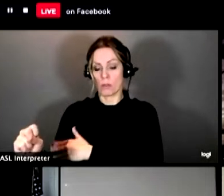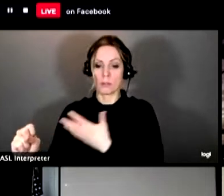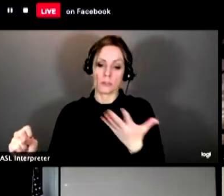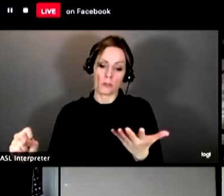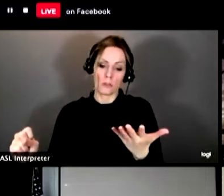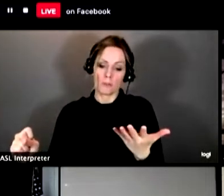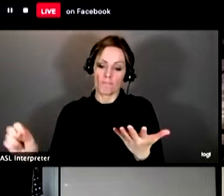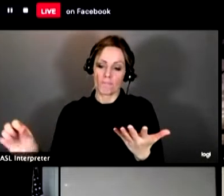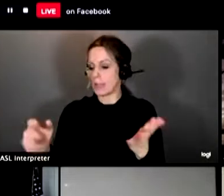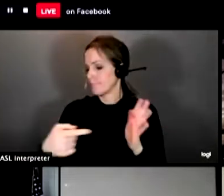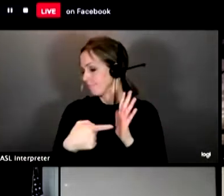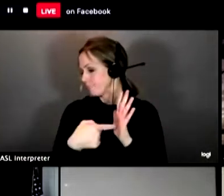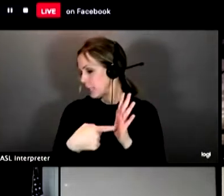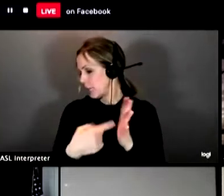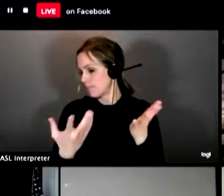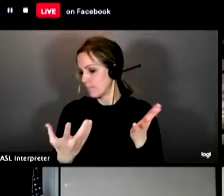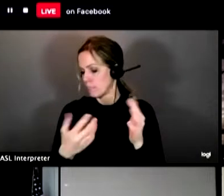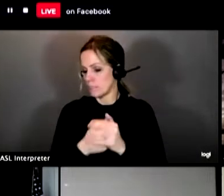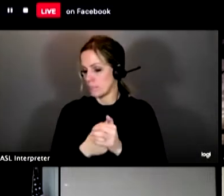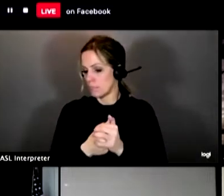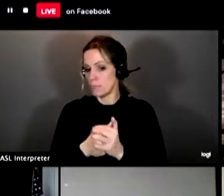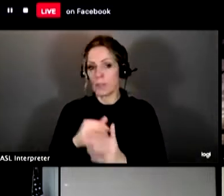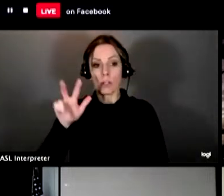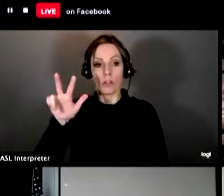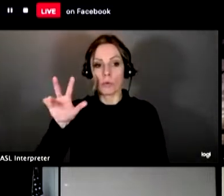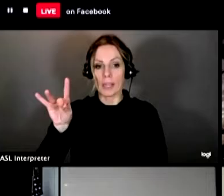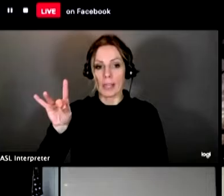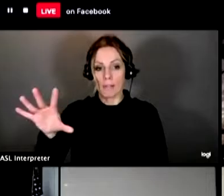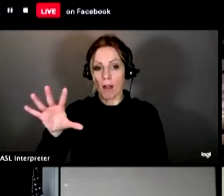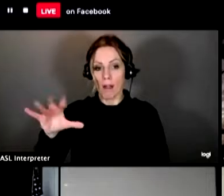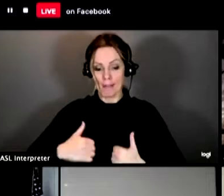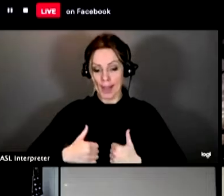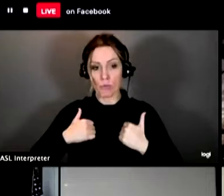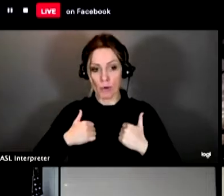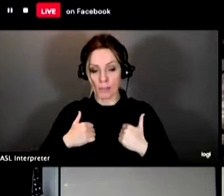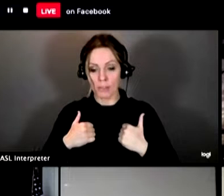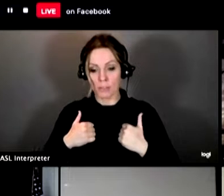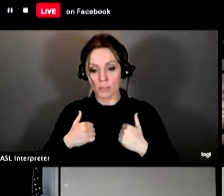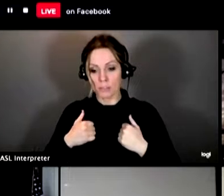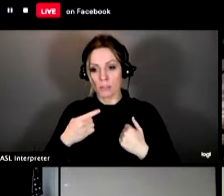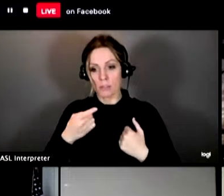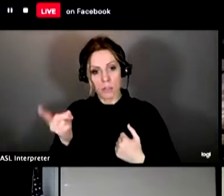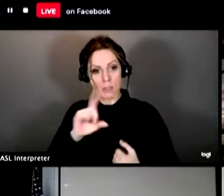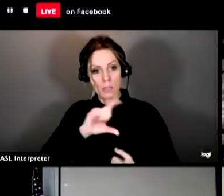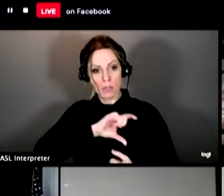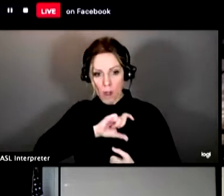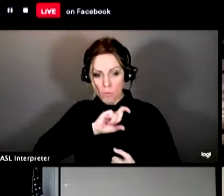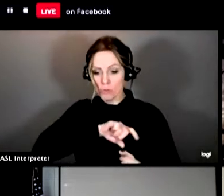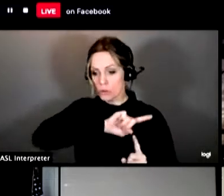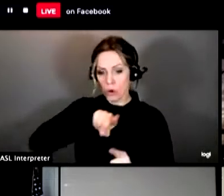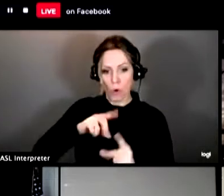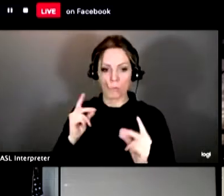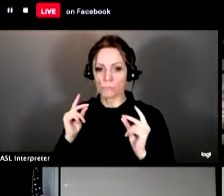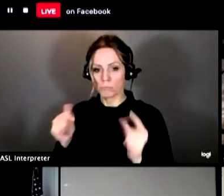like say the 385 address, you know, they should go out there immediately instead of